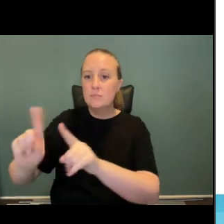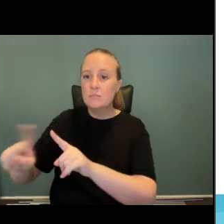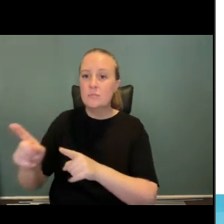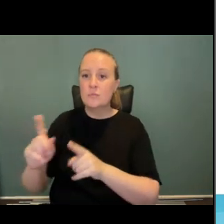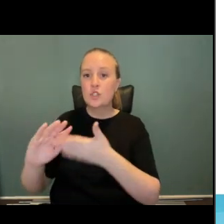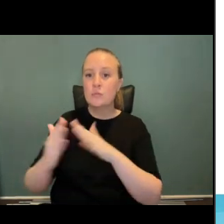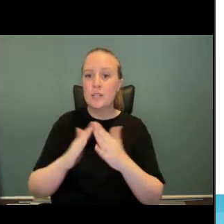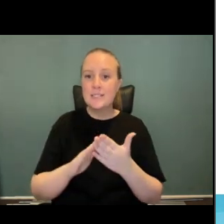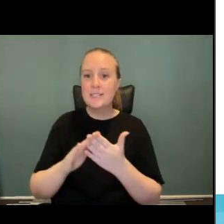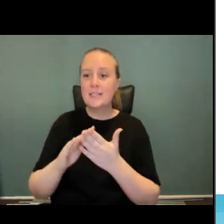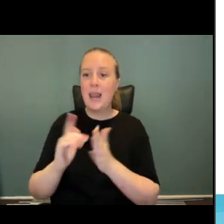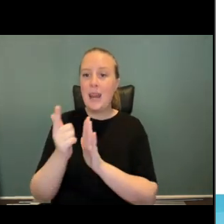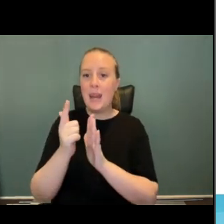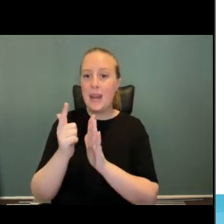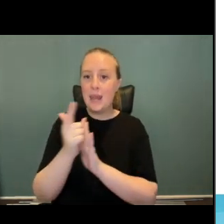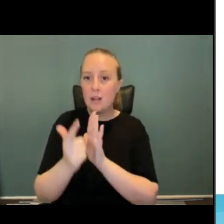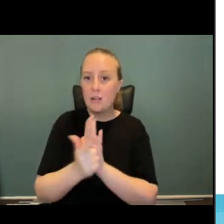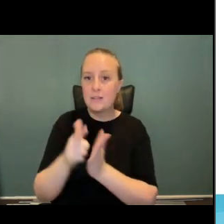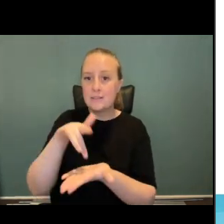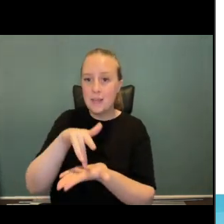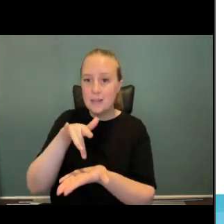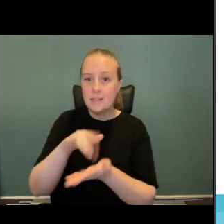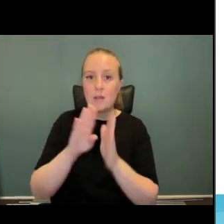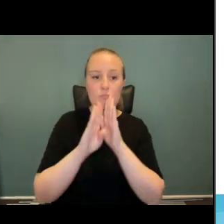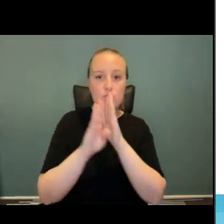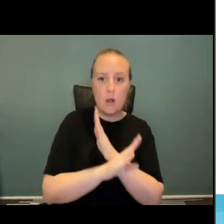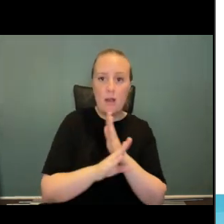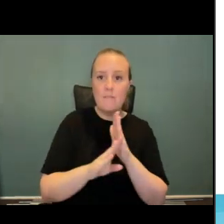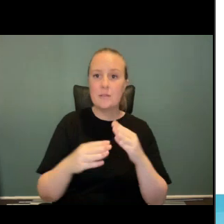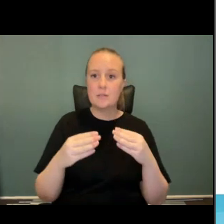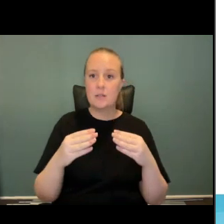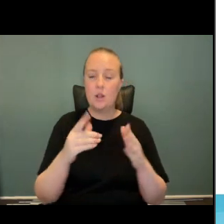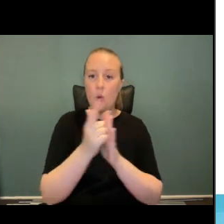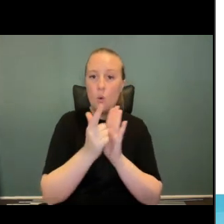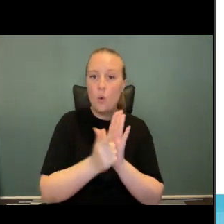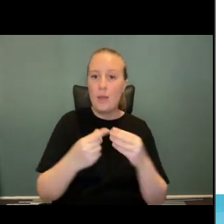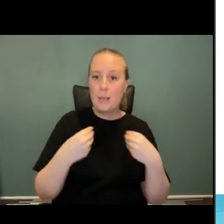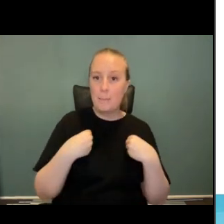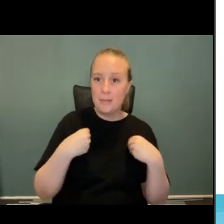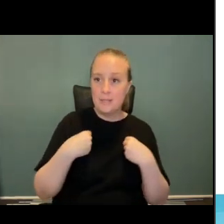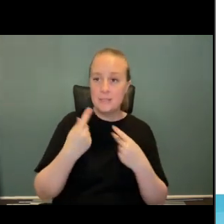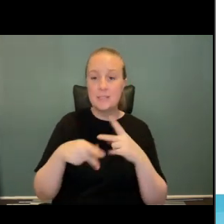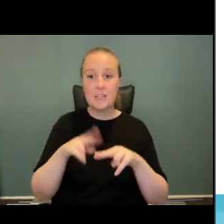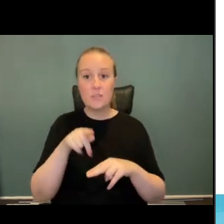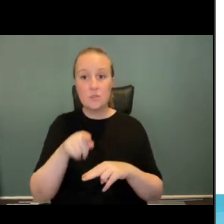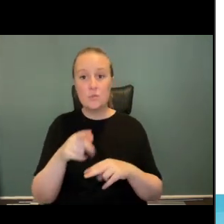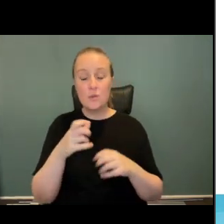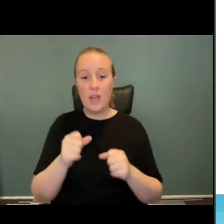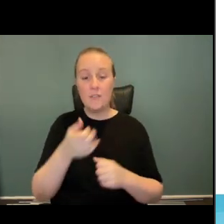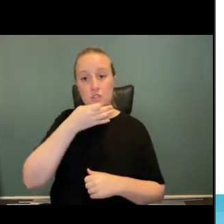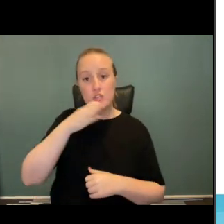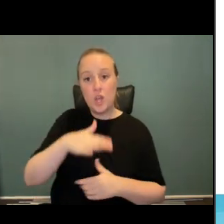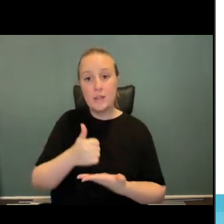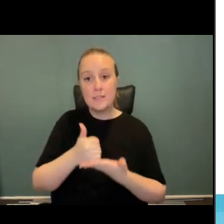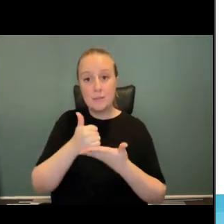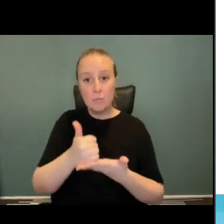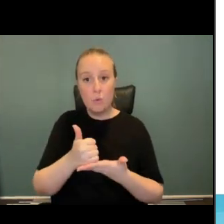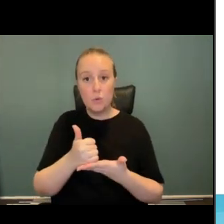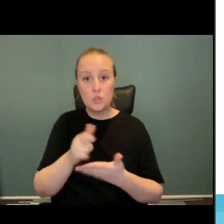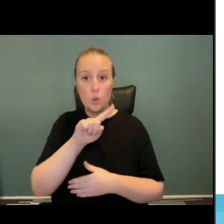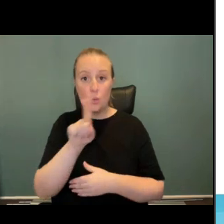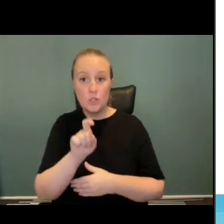private firms. If you have a child support query that you're not sure about, you want to refer it in, or you just need some guidance, we can provide